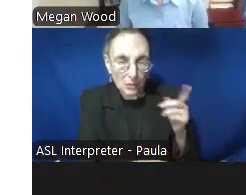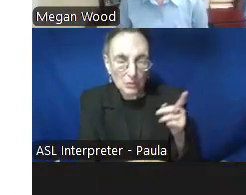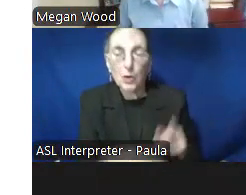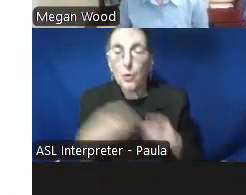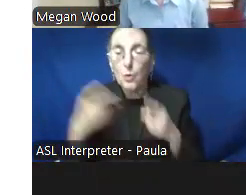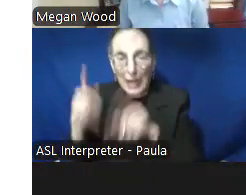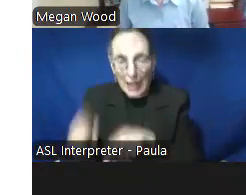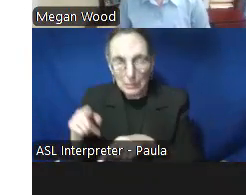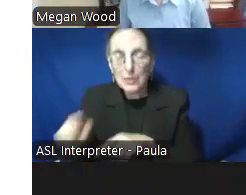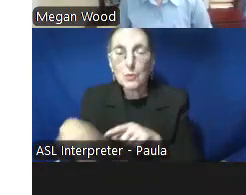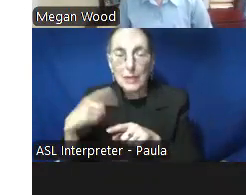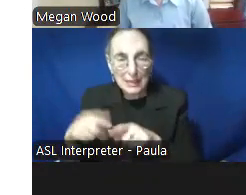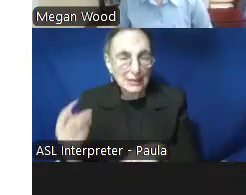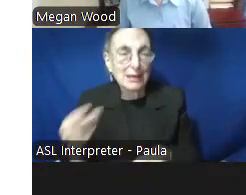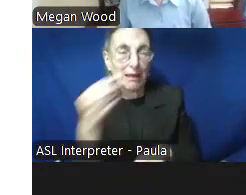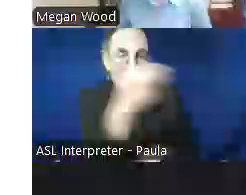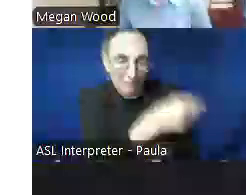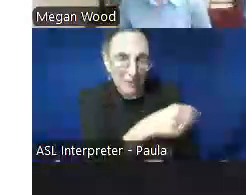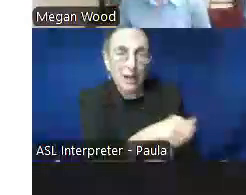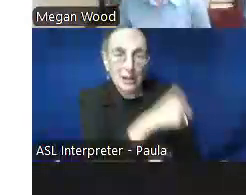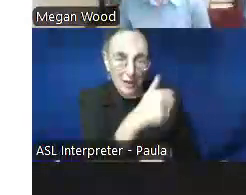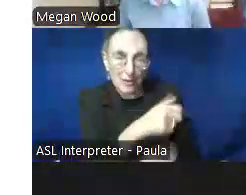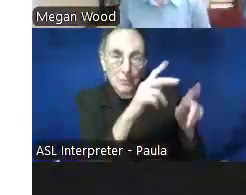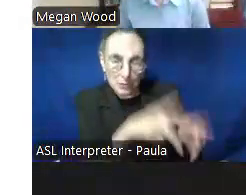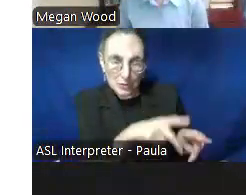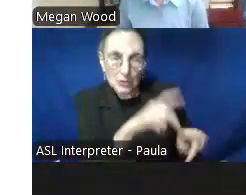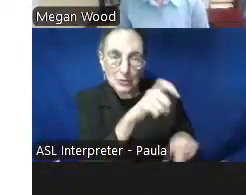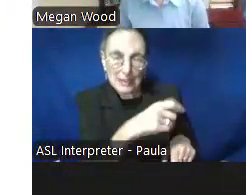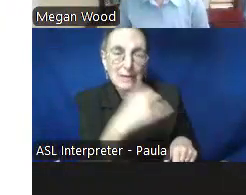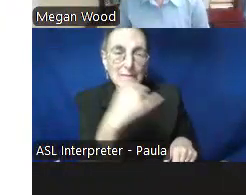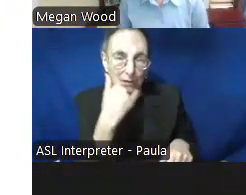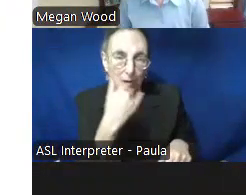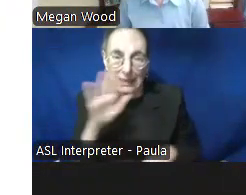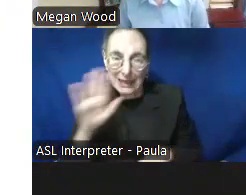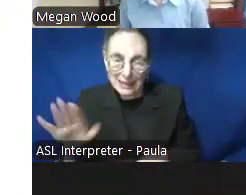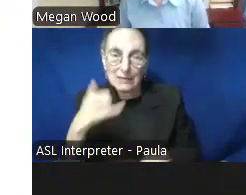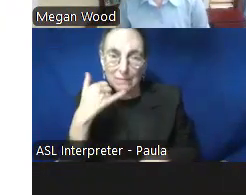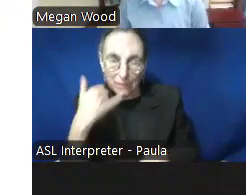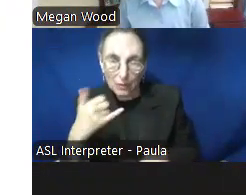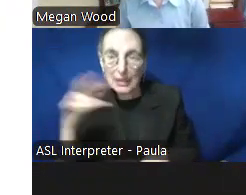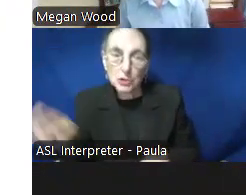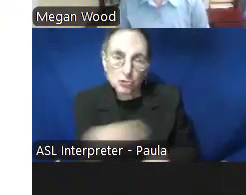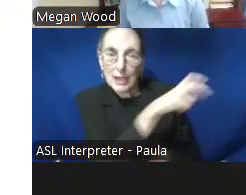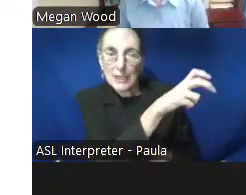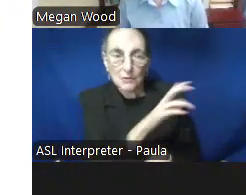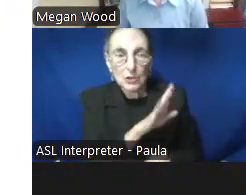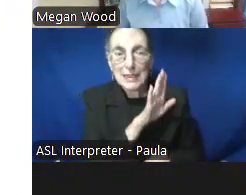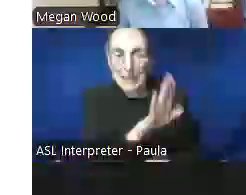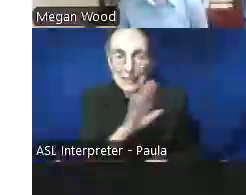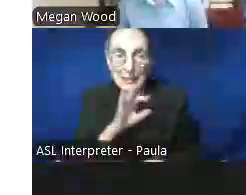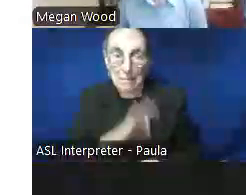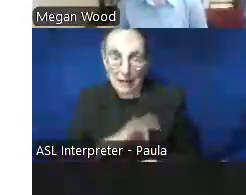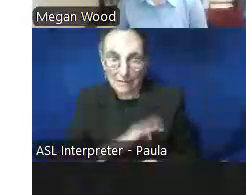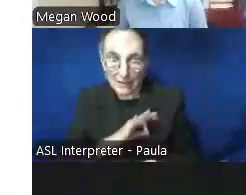that phone. And so it's still in his name, and he doesn't know where that person is now. He